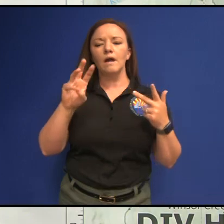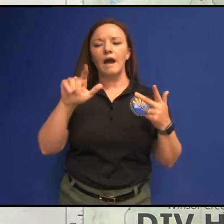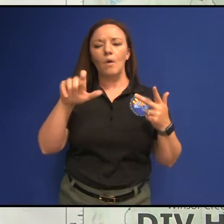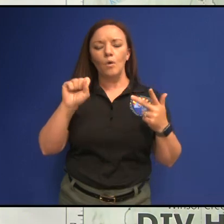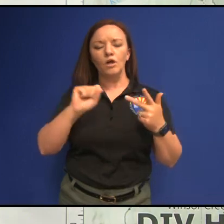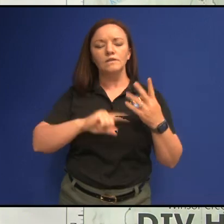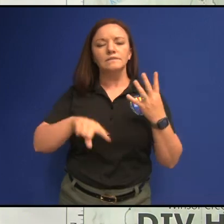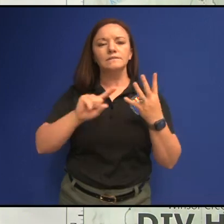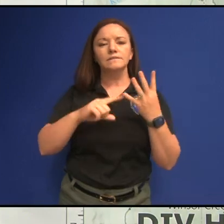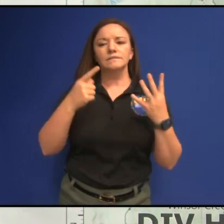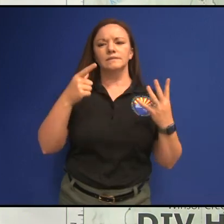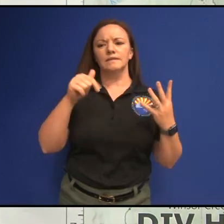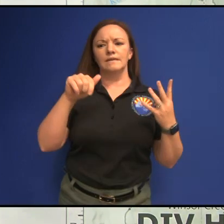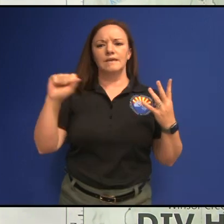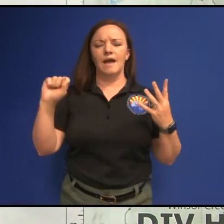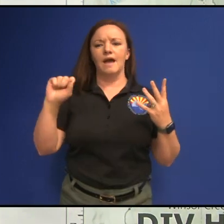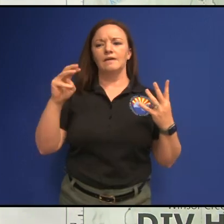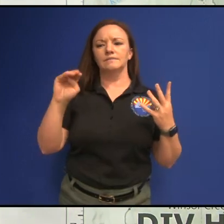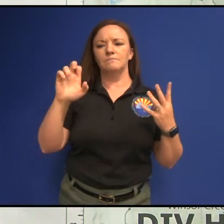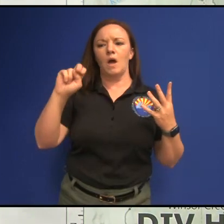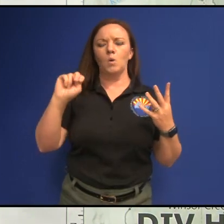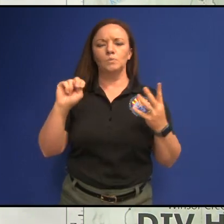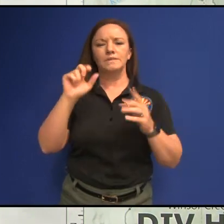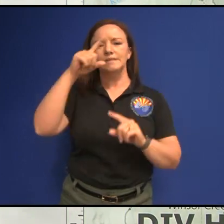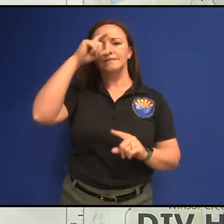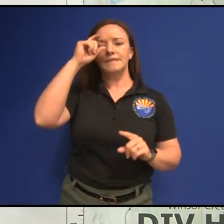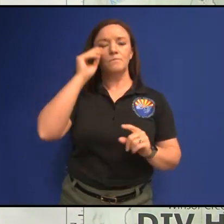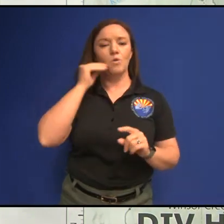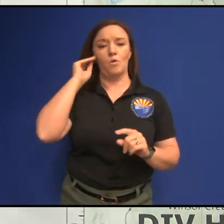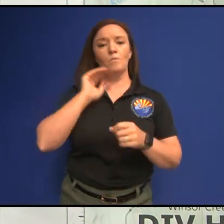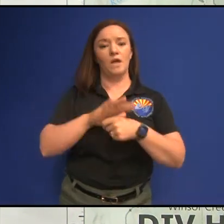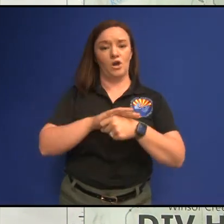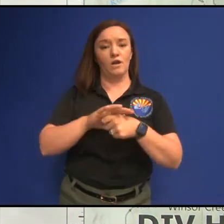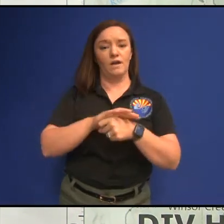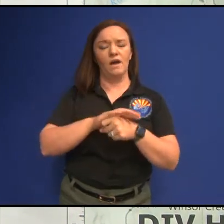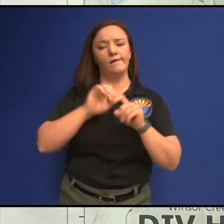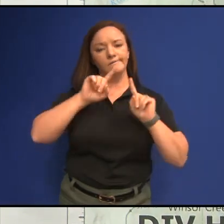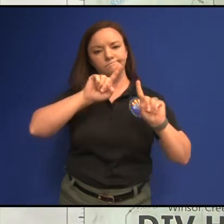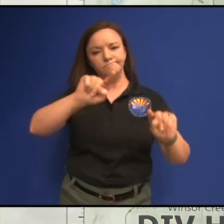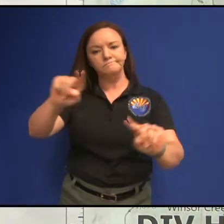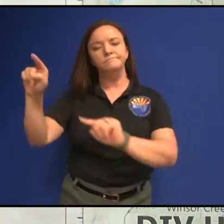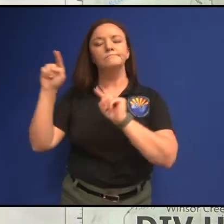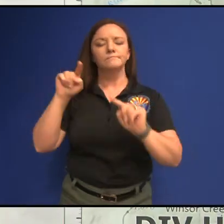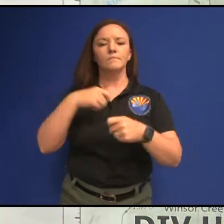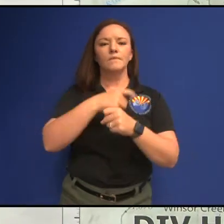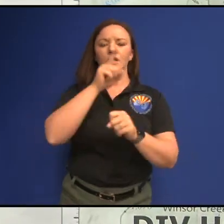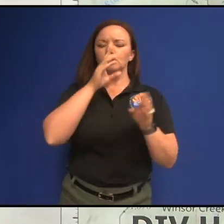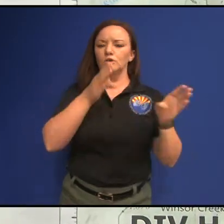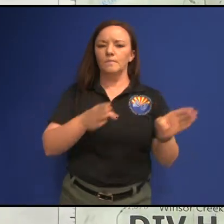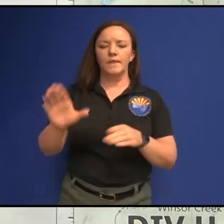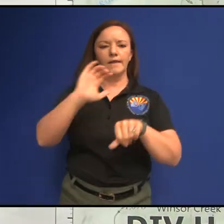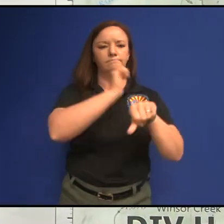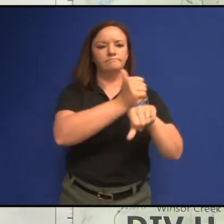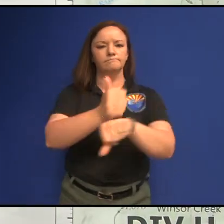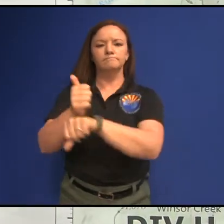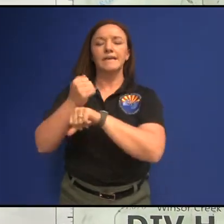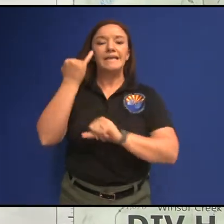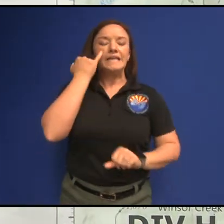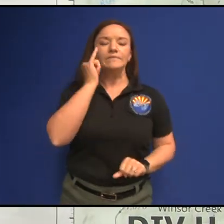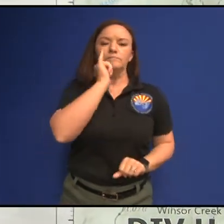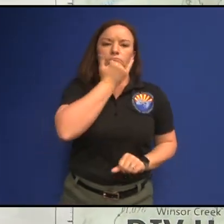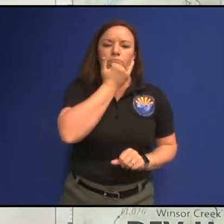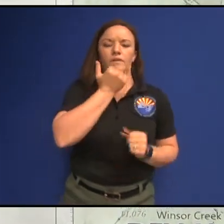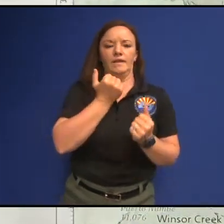Estate or Grass Mountain Summer Home area, continuing to make sure that all of our plans are in place if this fire was to move out to the